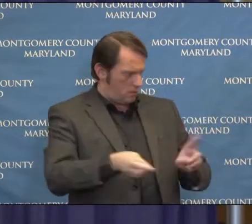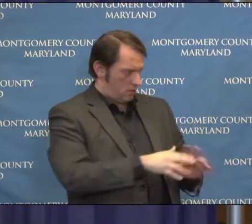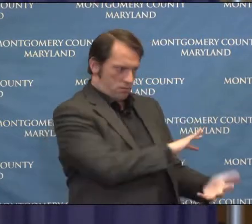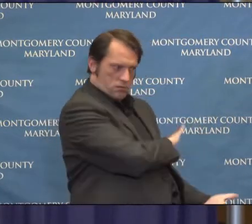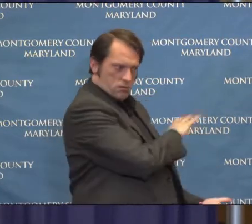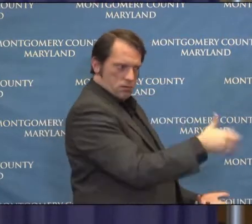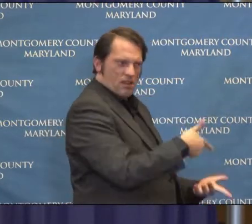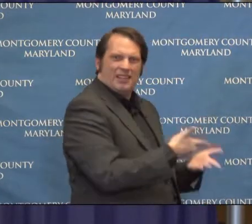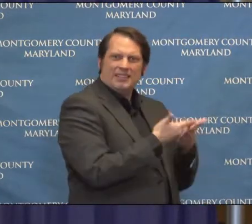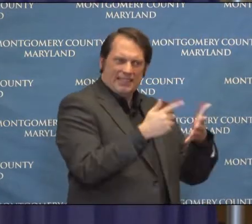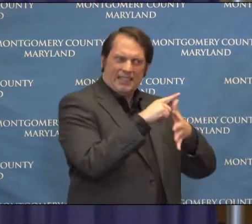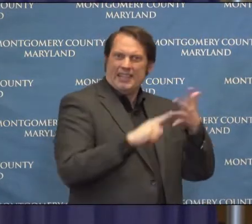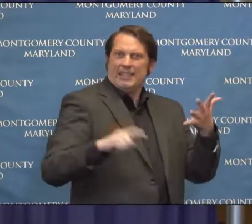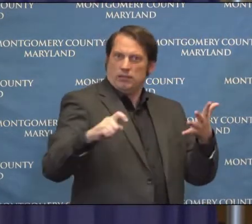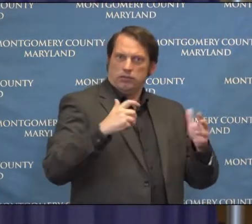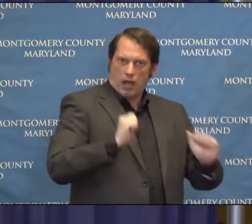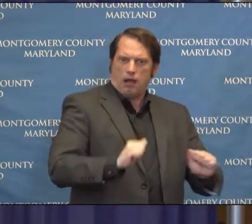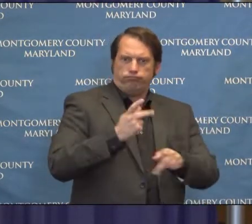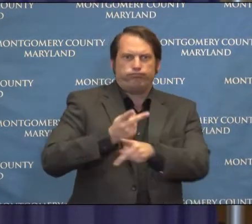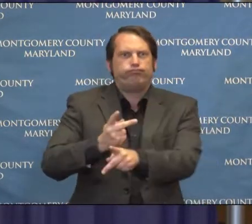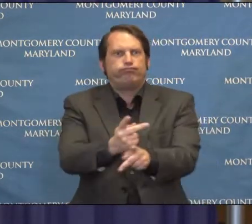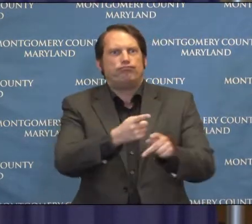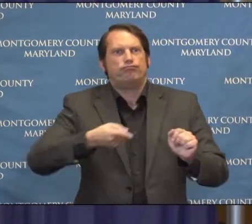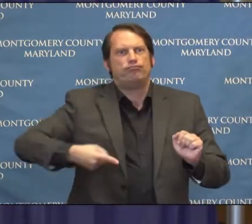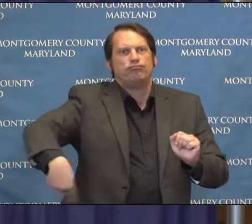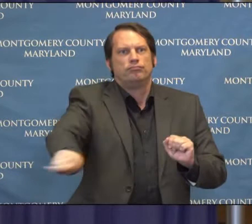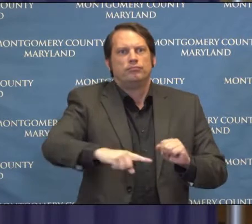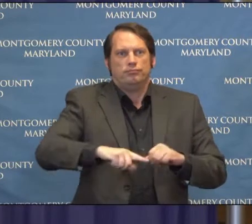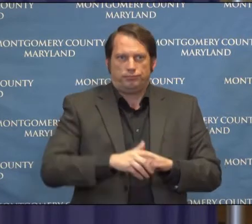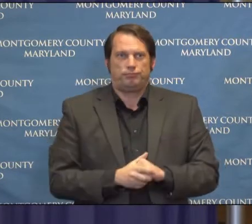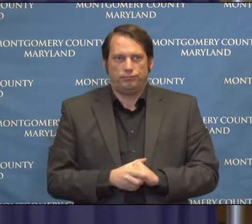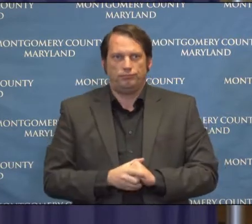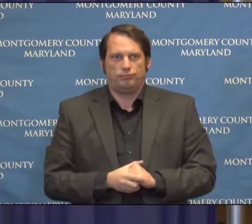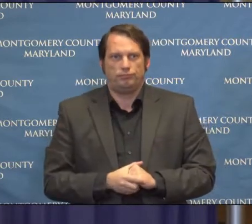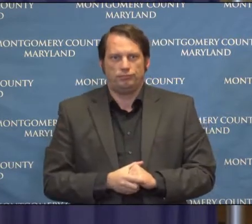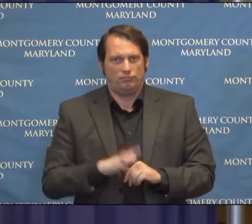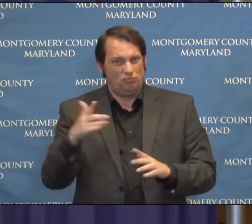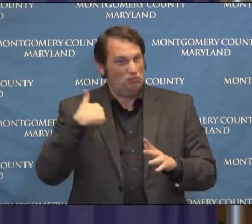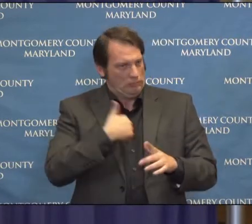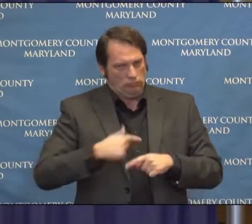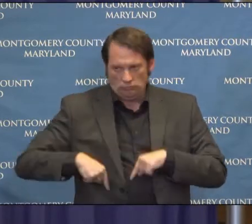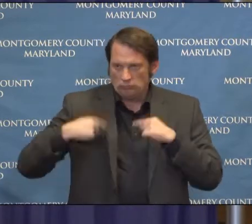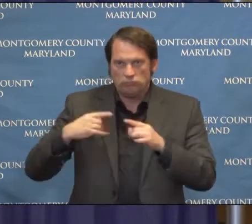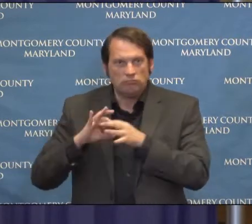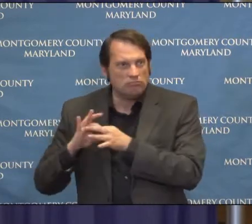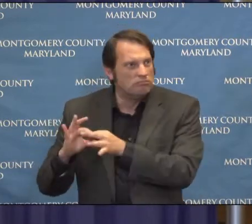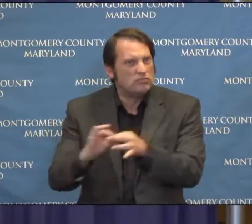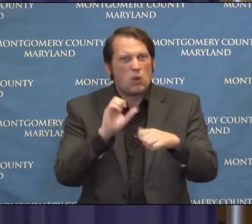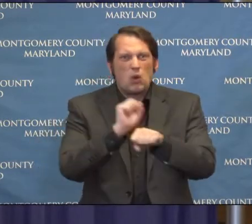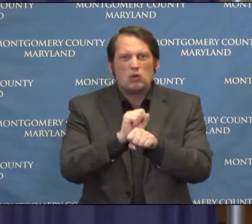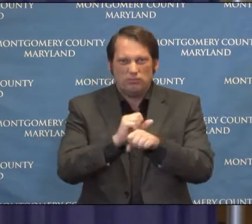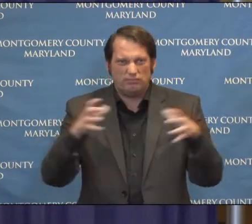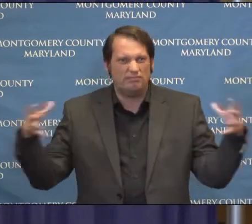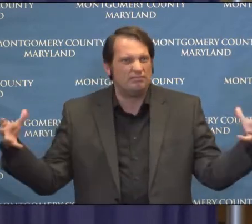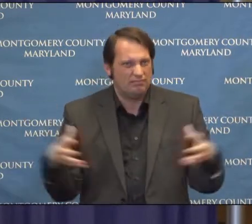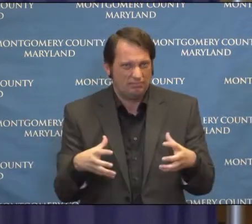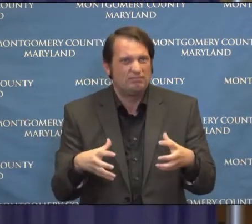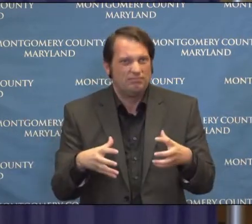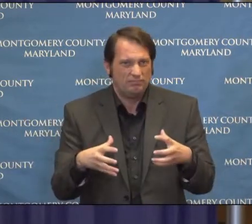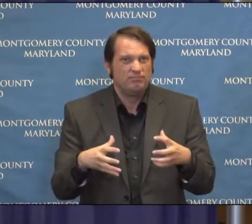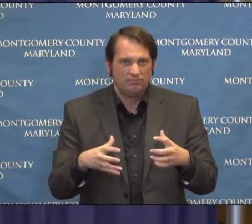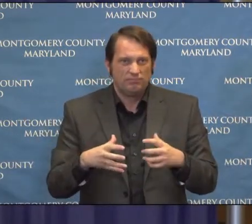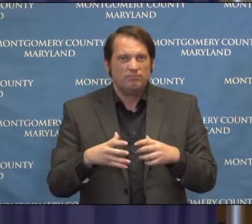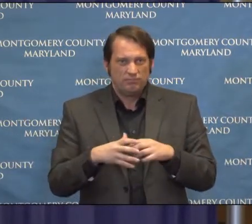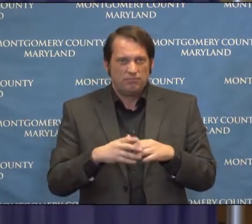happy to say that that partnership continues to work very well together, and we are meeting the needs of our county residents as it